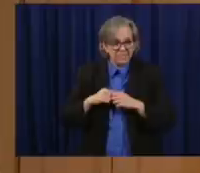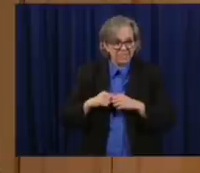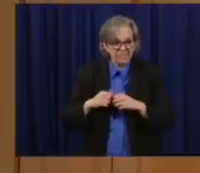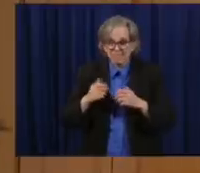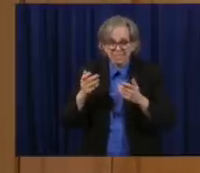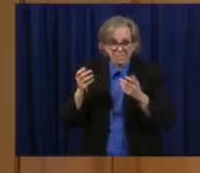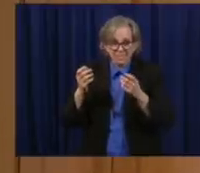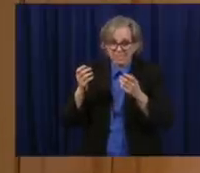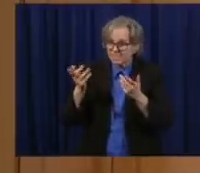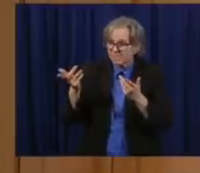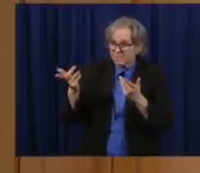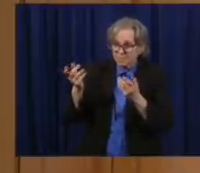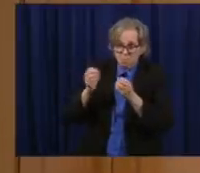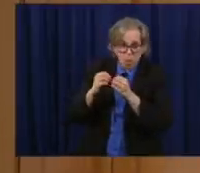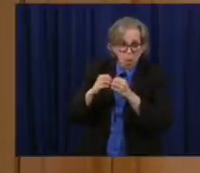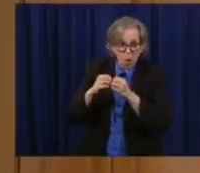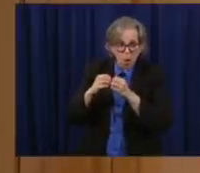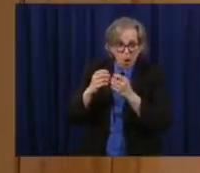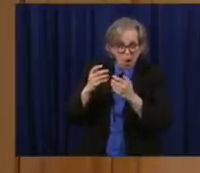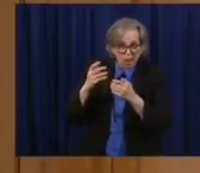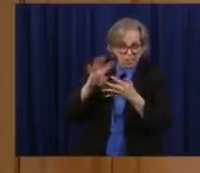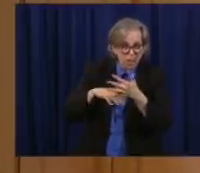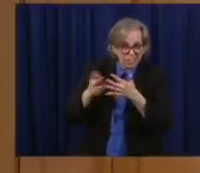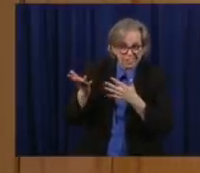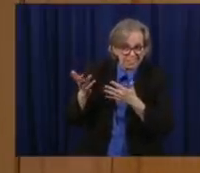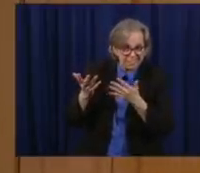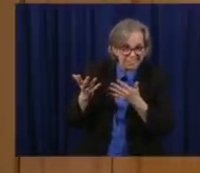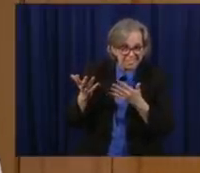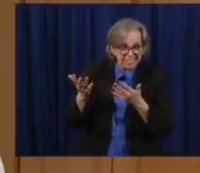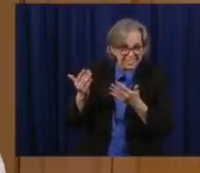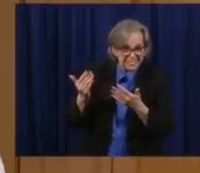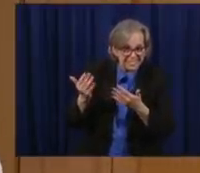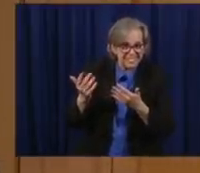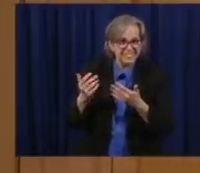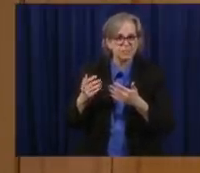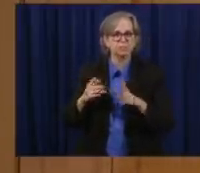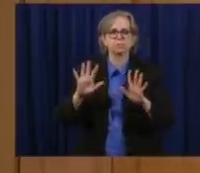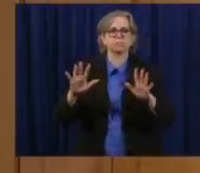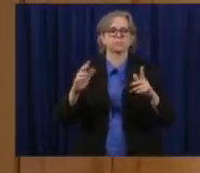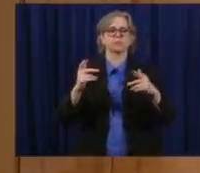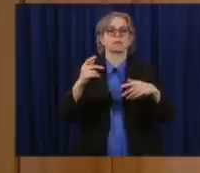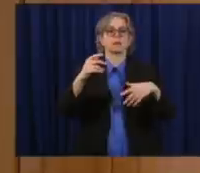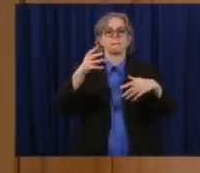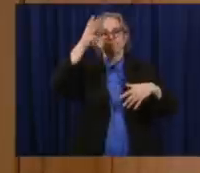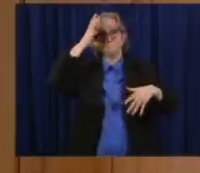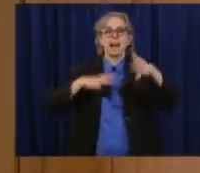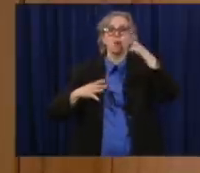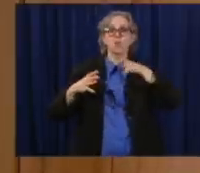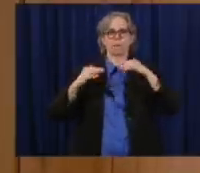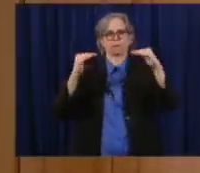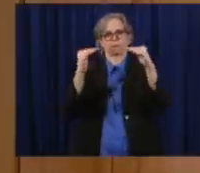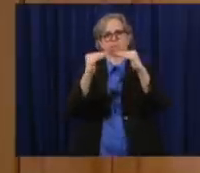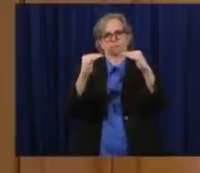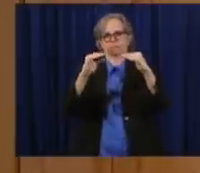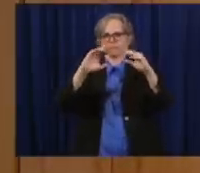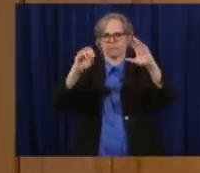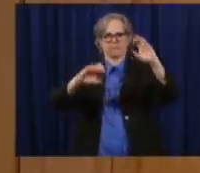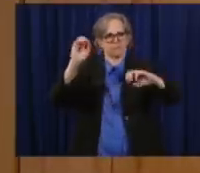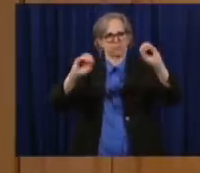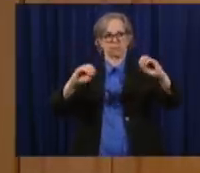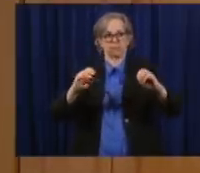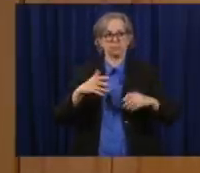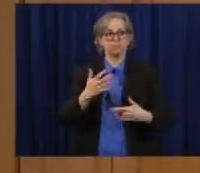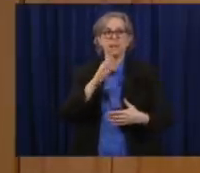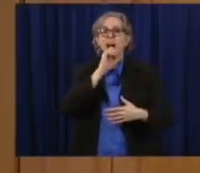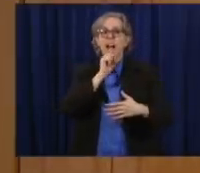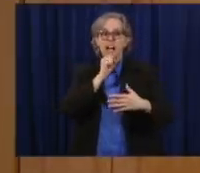Again, interestingly, we are now completely equal at males and females. Our age range now, note this, from less than